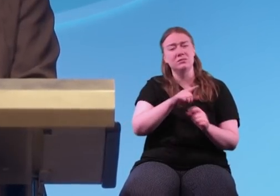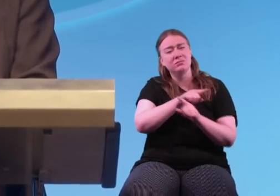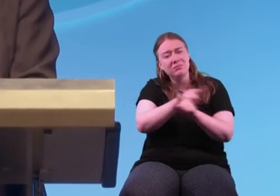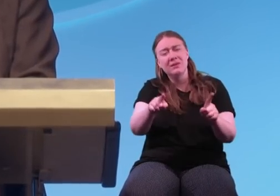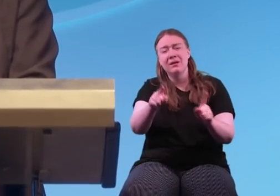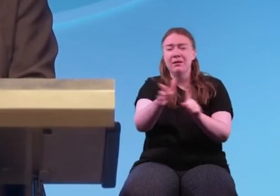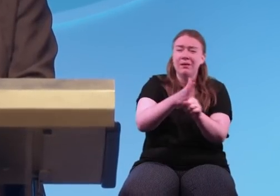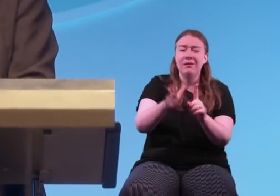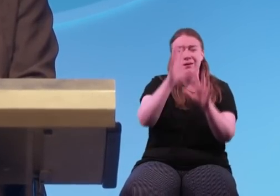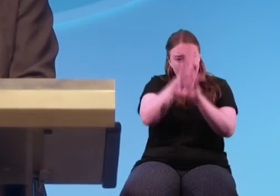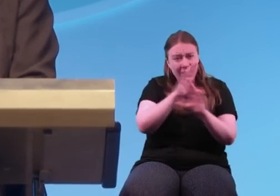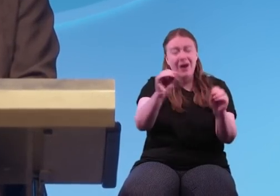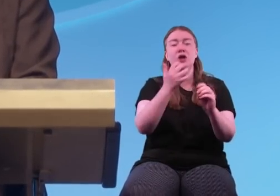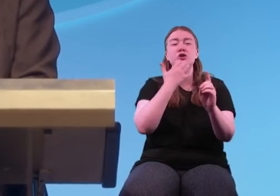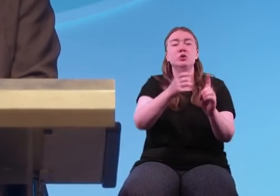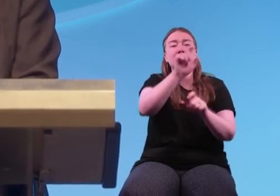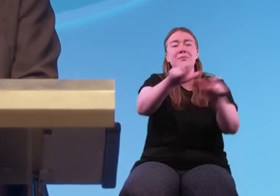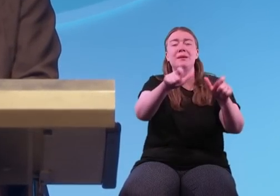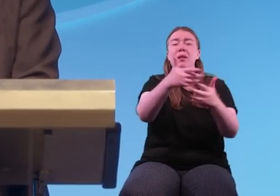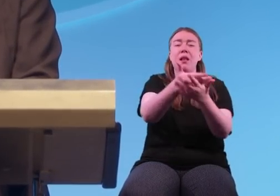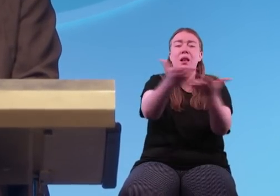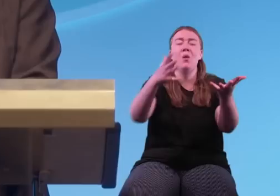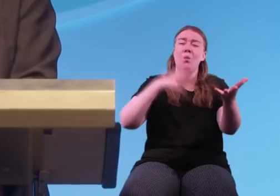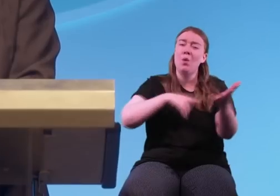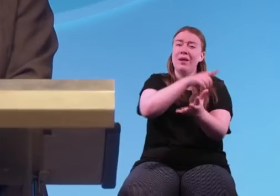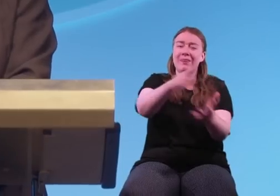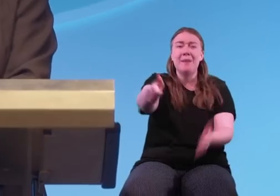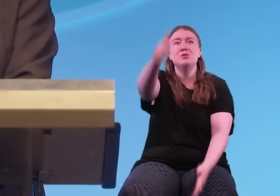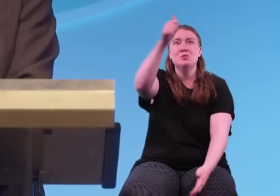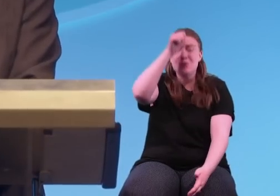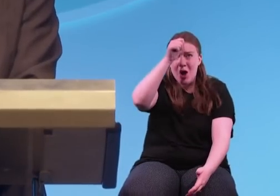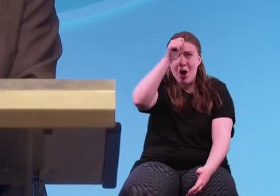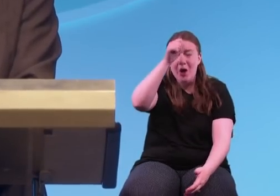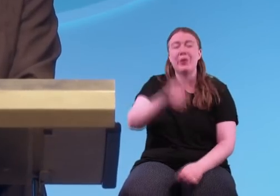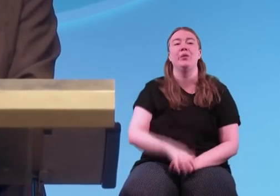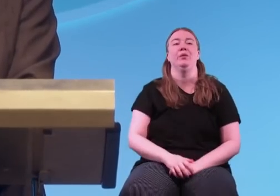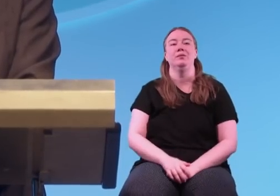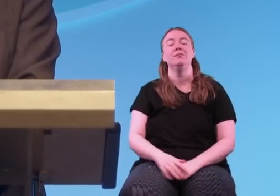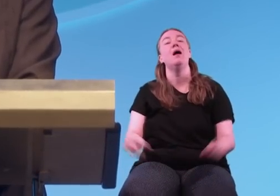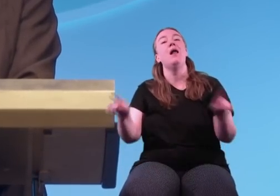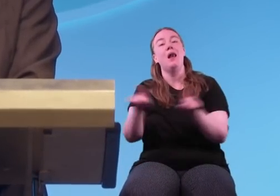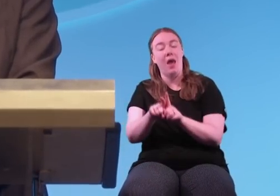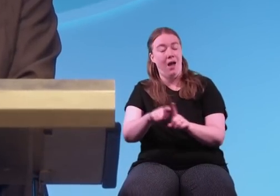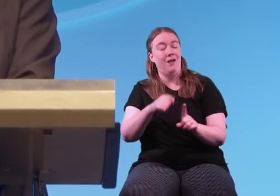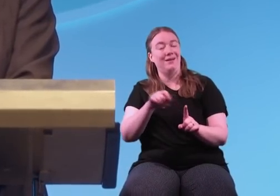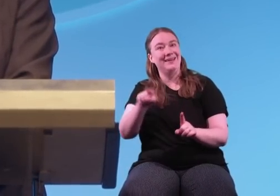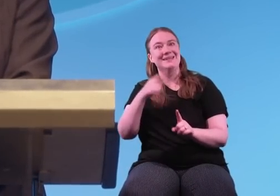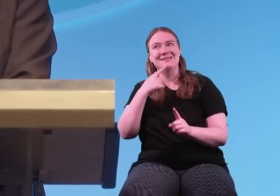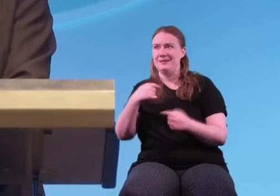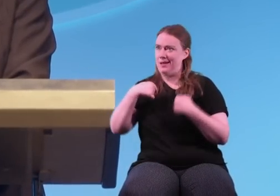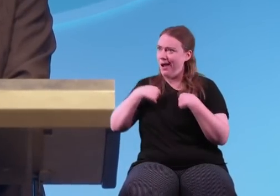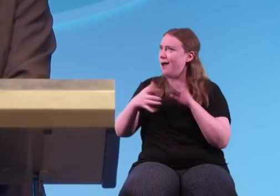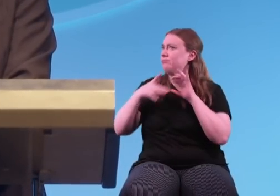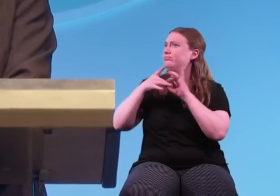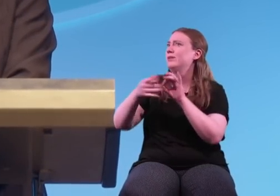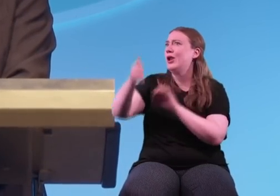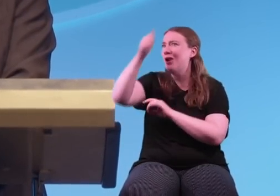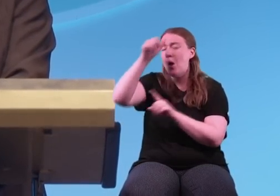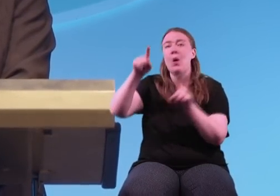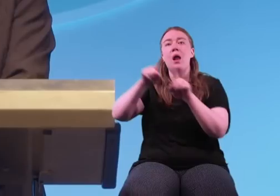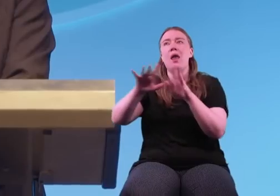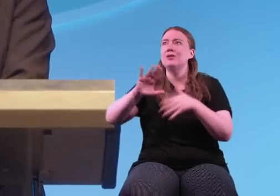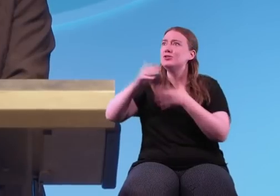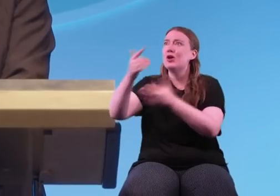phrase. I do thank God whom I serve, as did my forefathers. Paul understood that when a